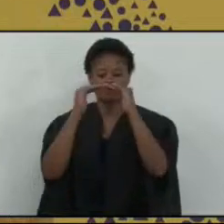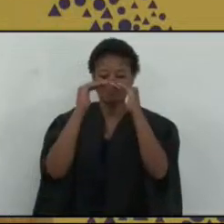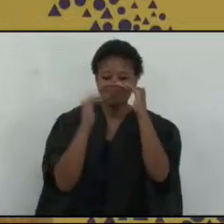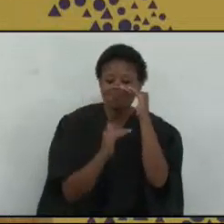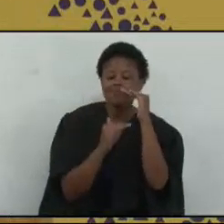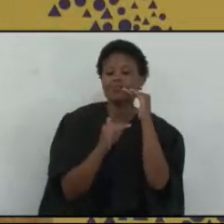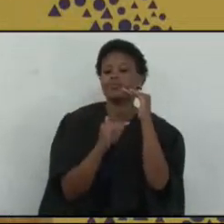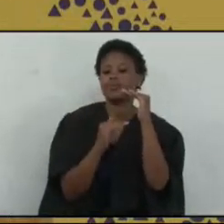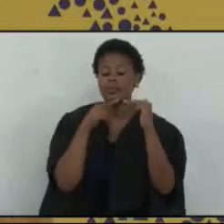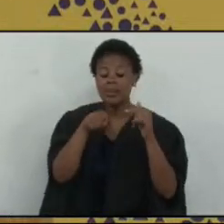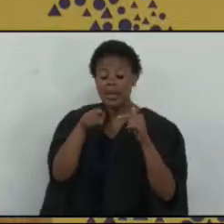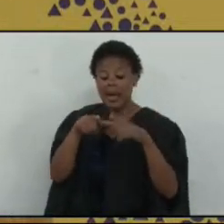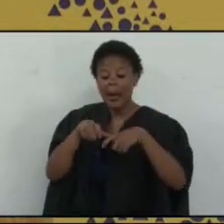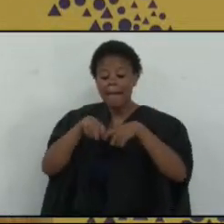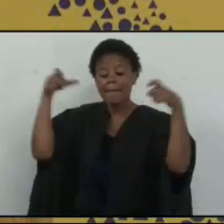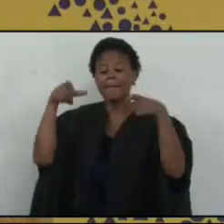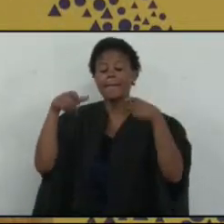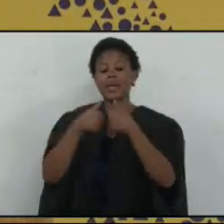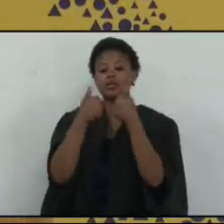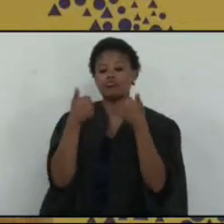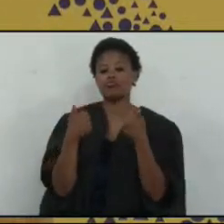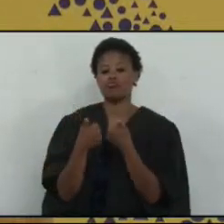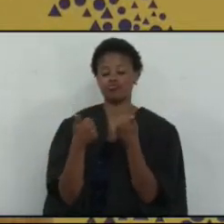Inequality remains one of the biggest challenges.